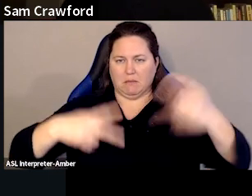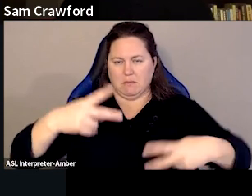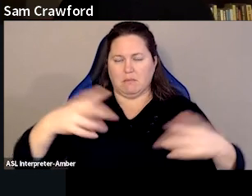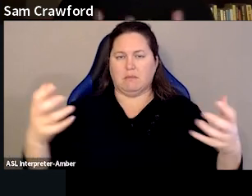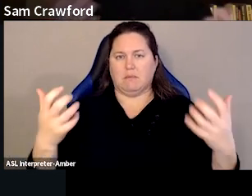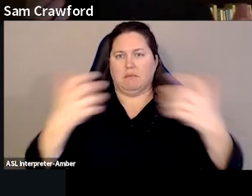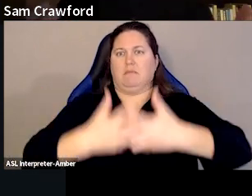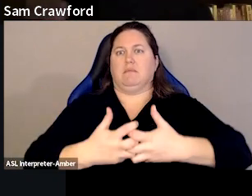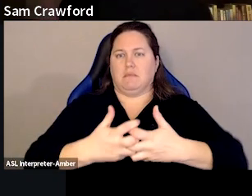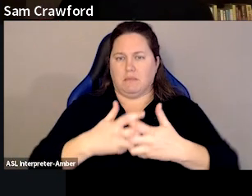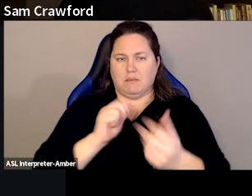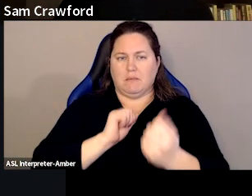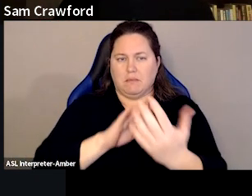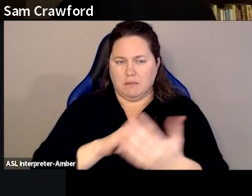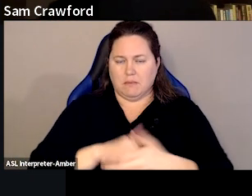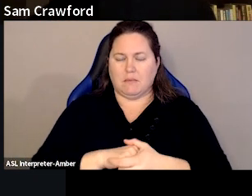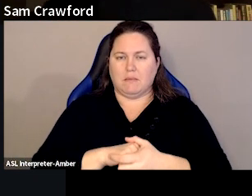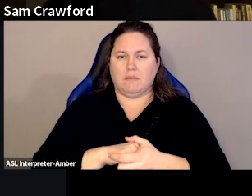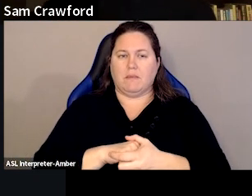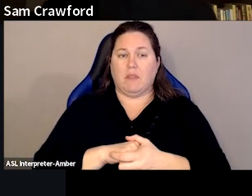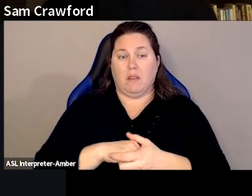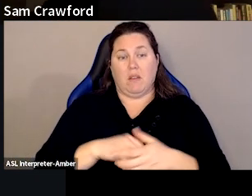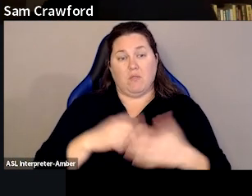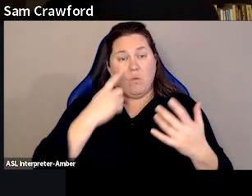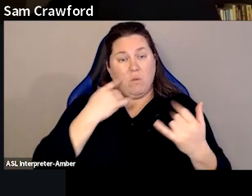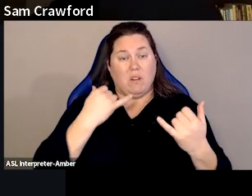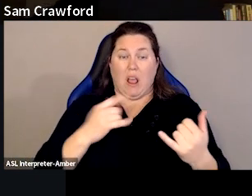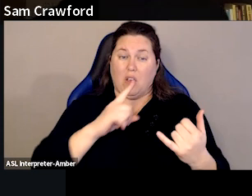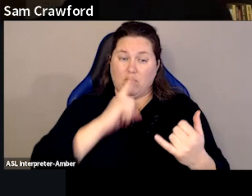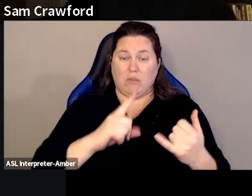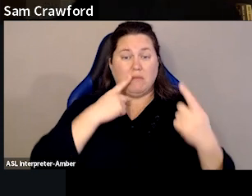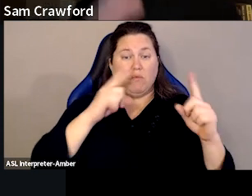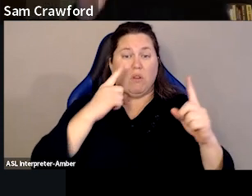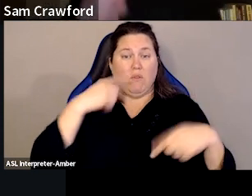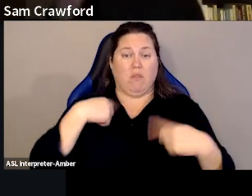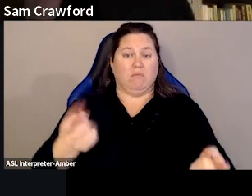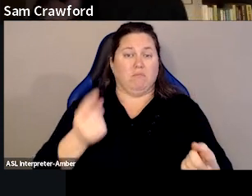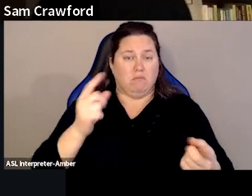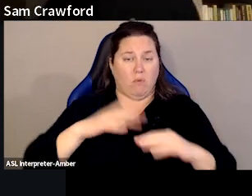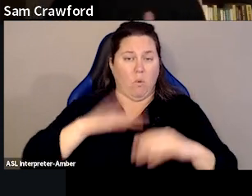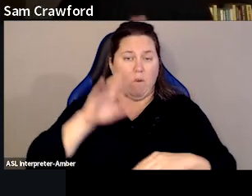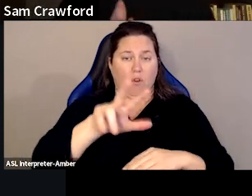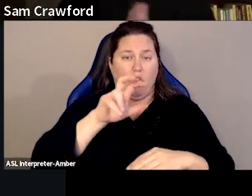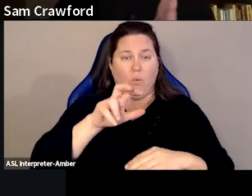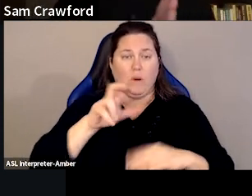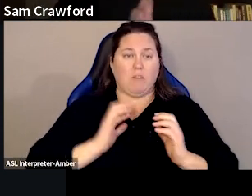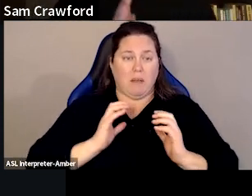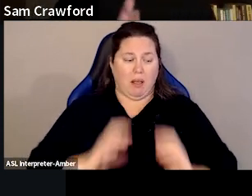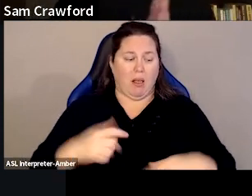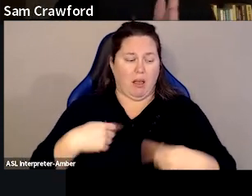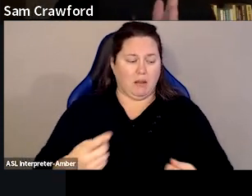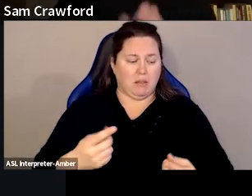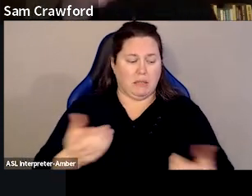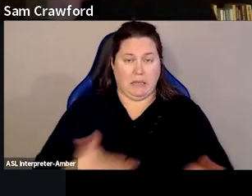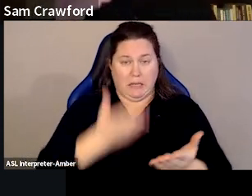presence of over 300 of my clients to date. And here are 3 of those clients.